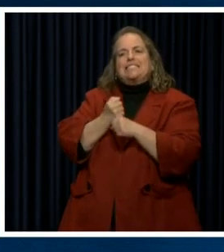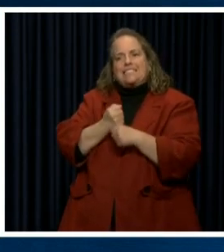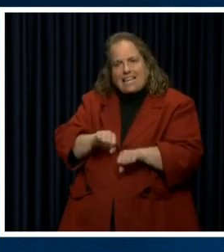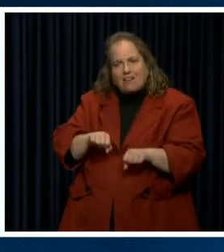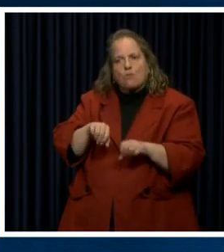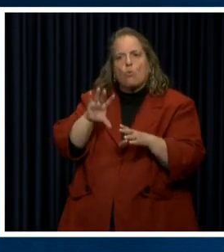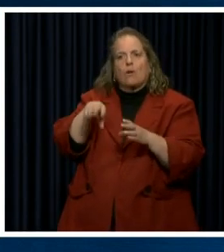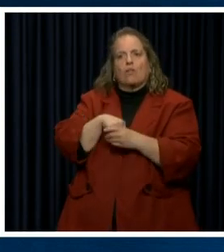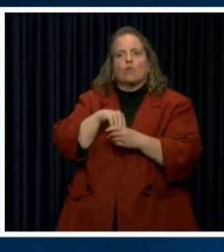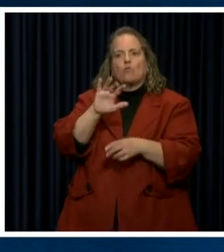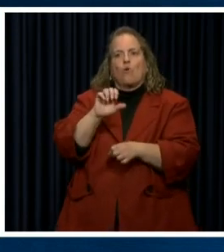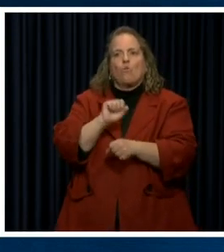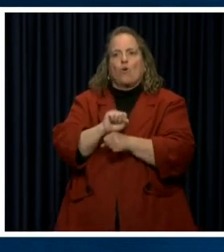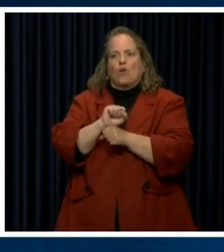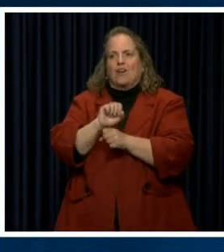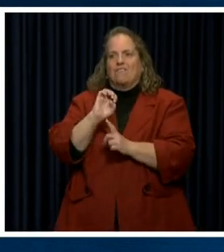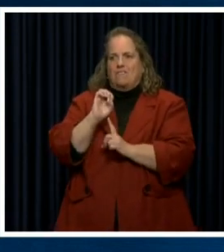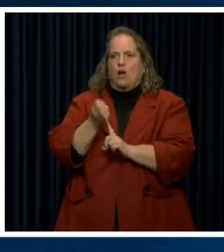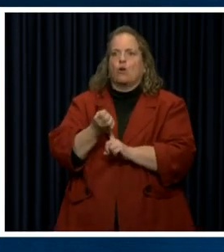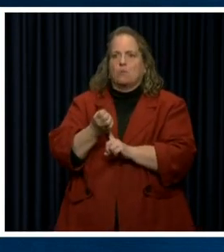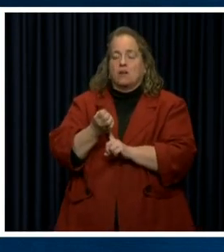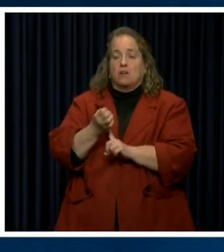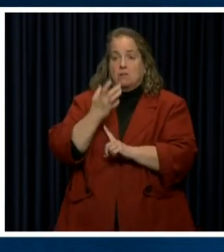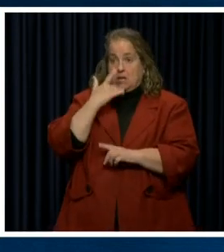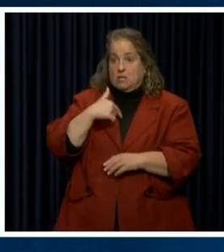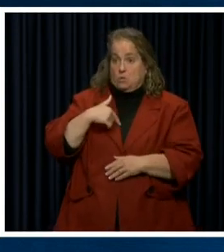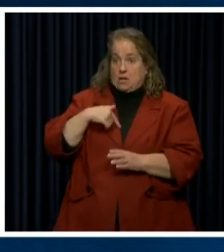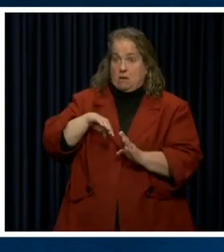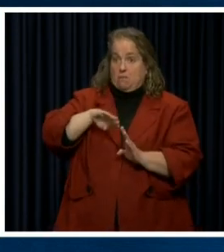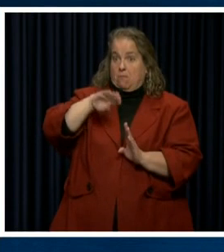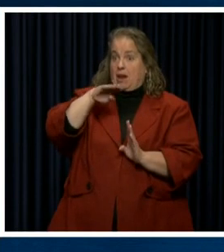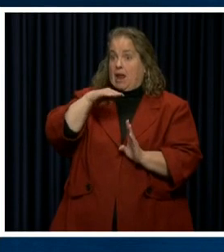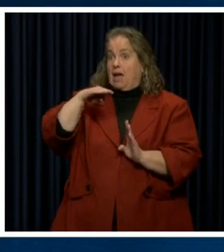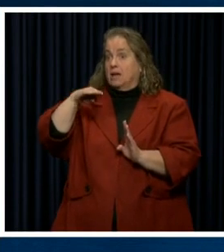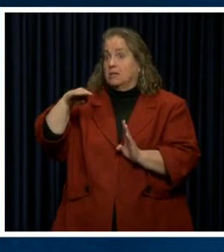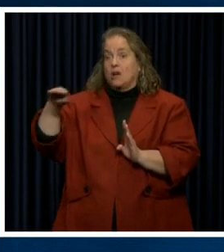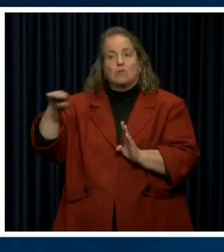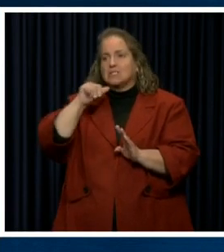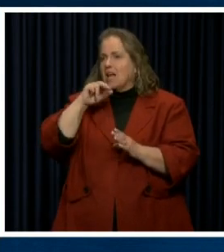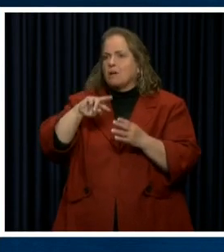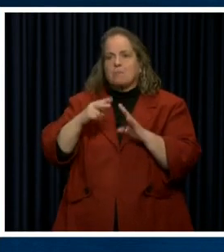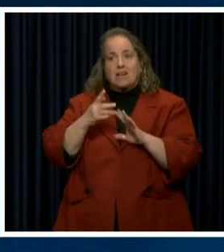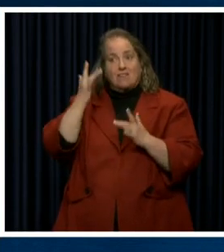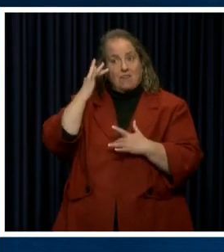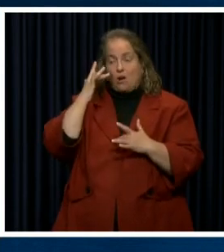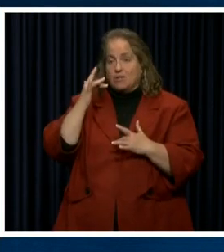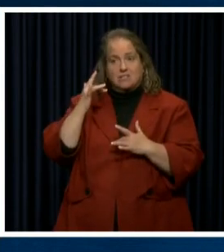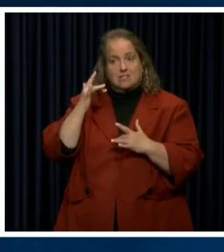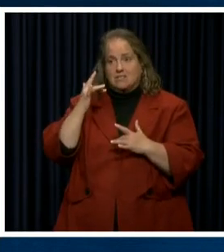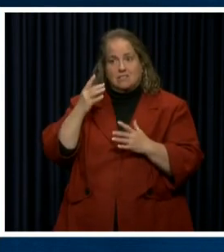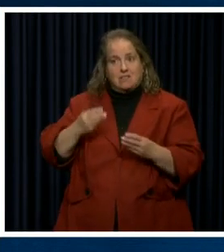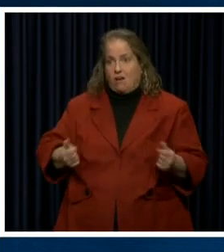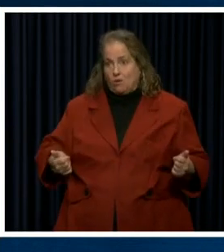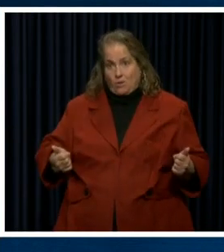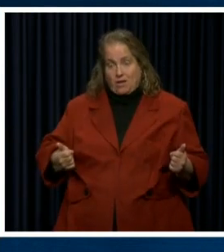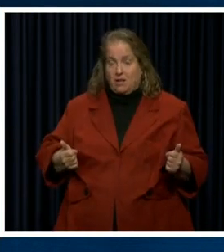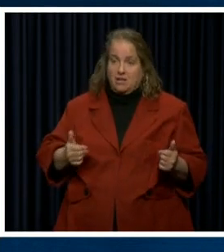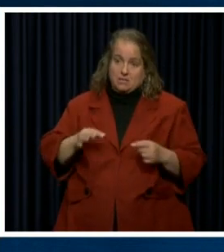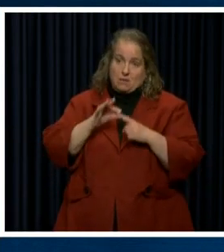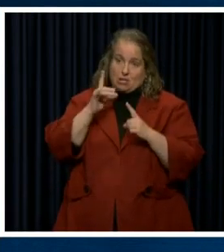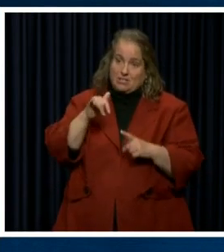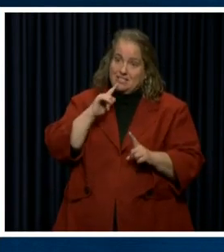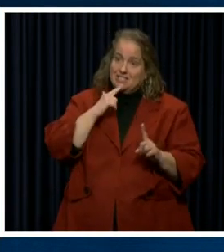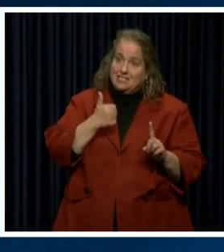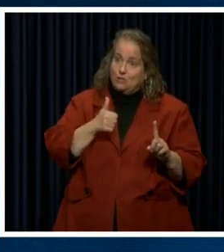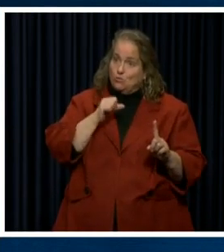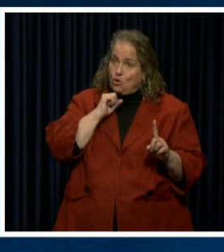this environment. Just because we've plateaued doesn't mean the virus has gone away. With the 10-year-old we talked about right